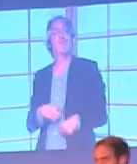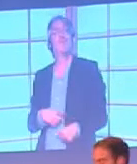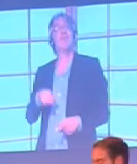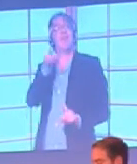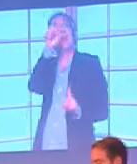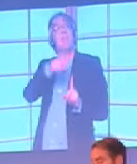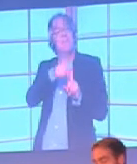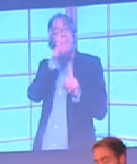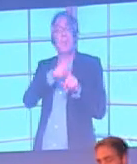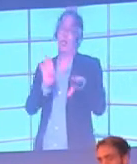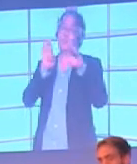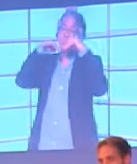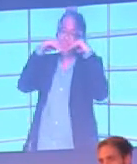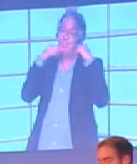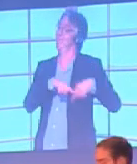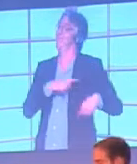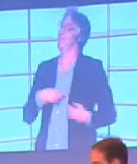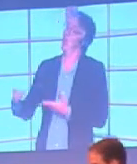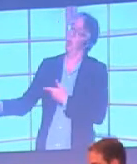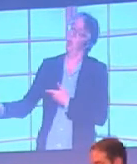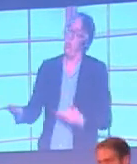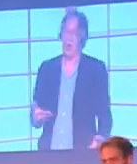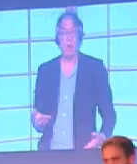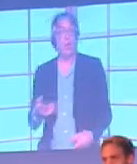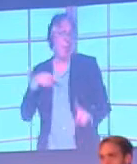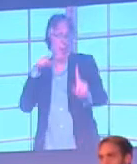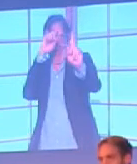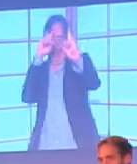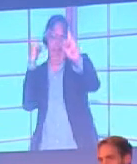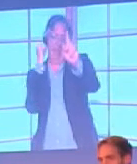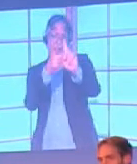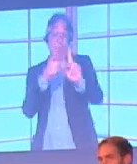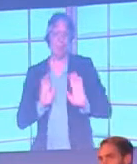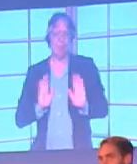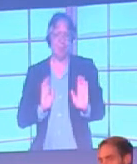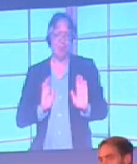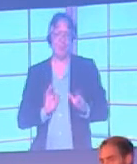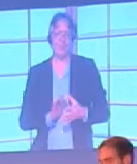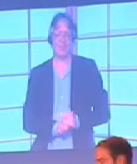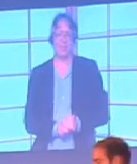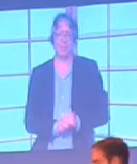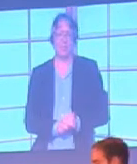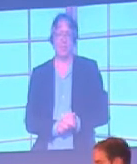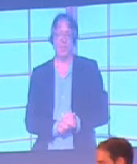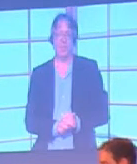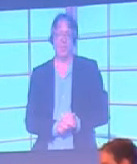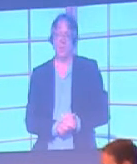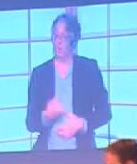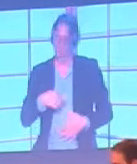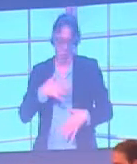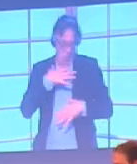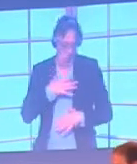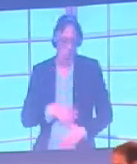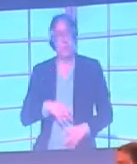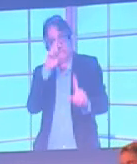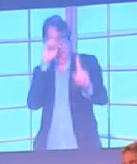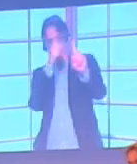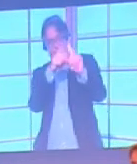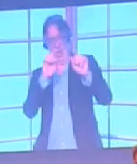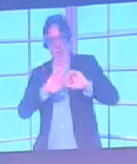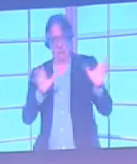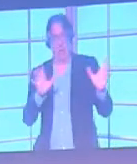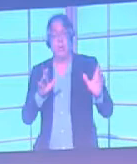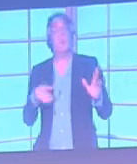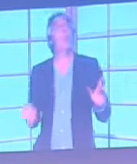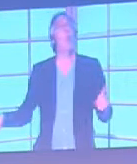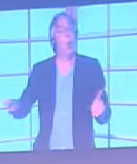be excellent, but this is our objective, and we have no excuse to not set this as an objective. So we will have